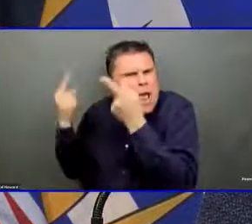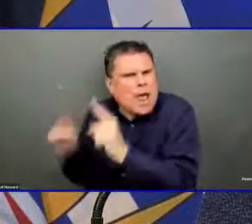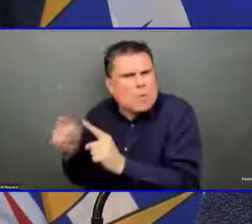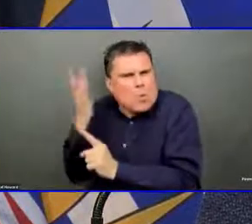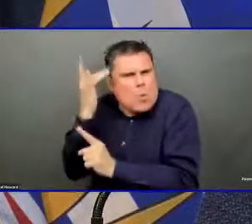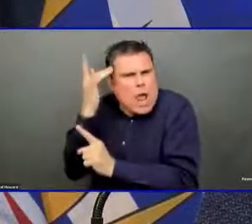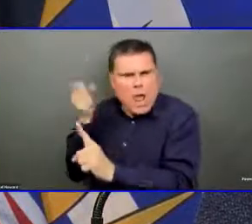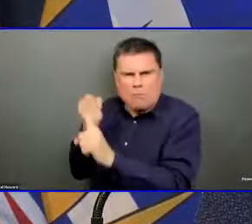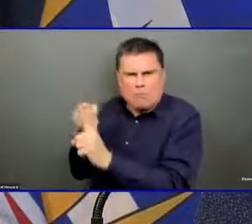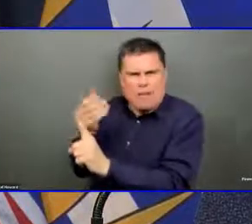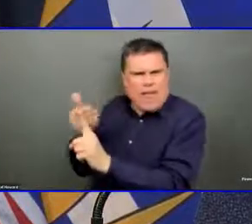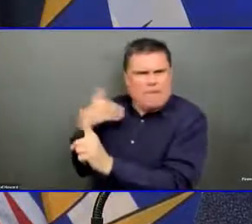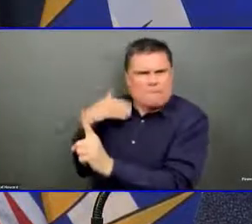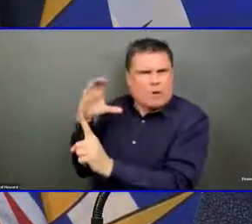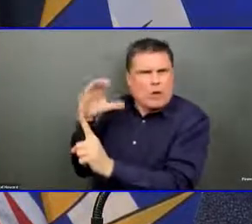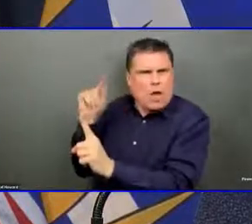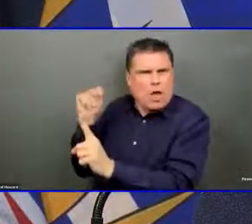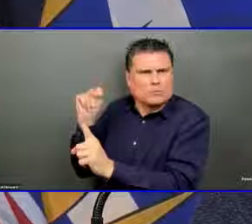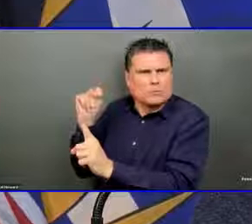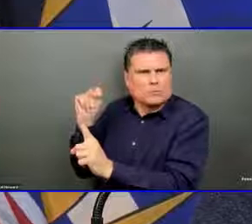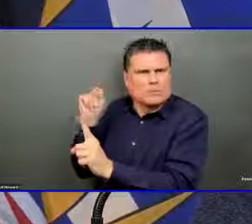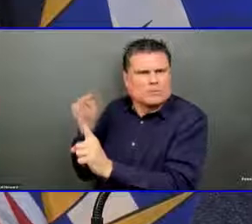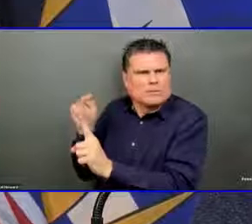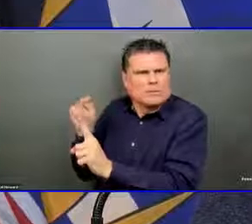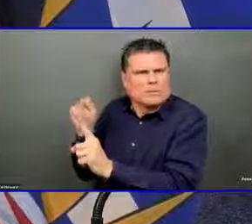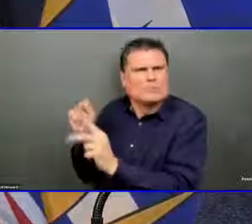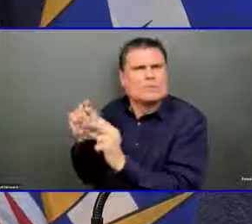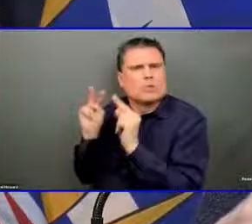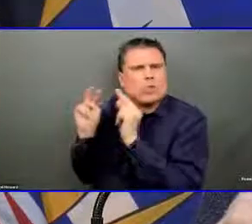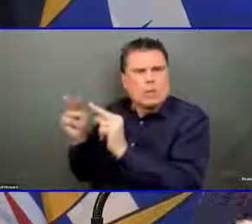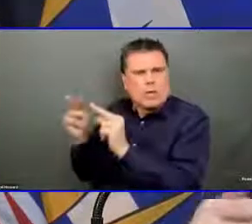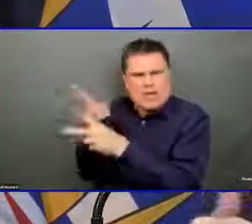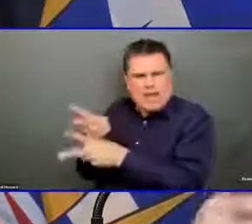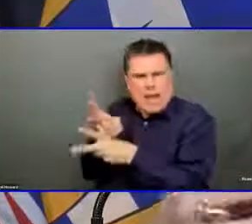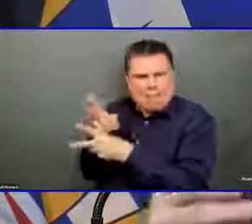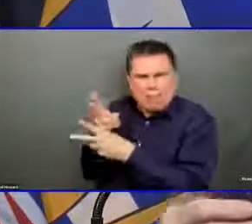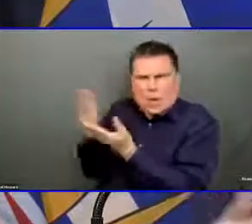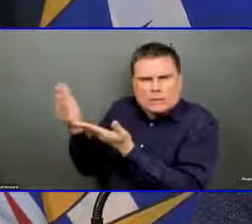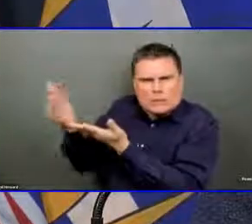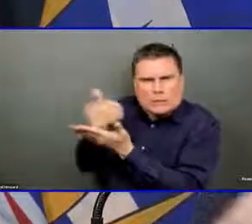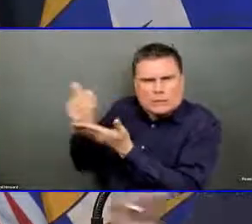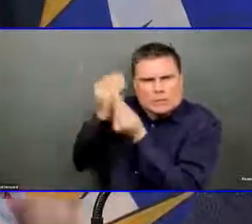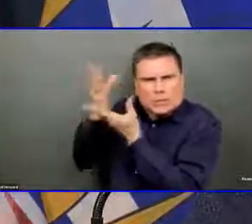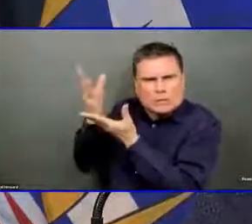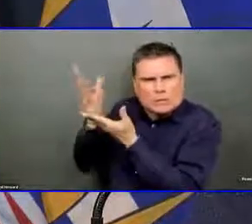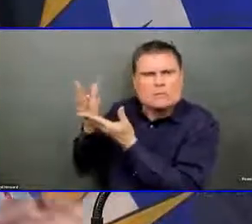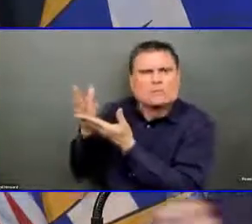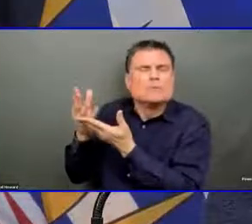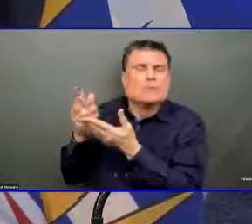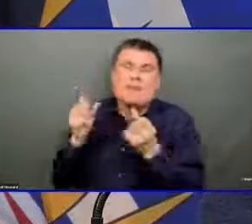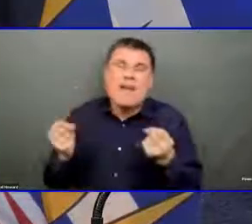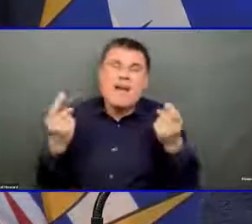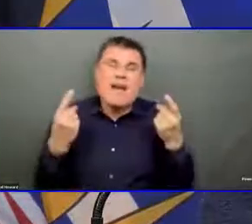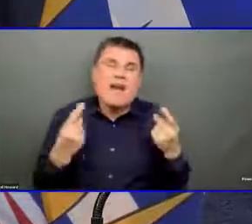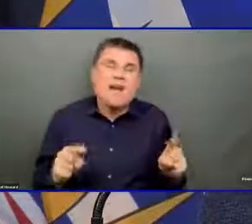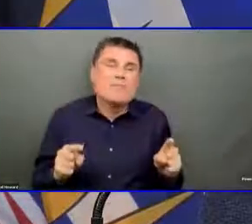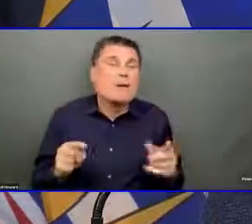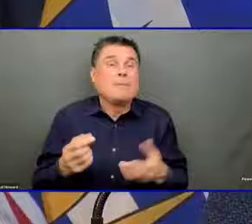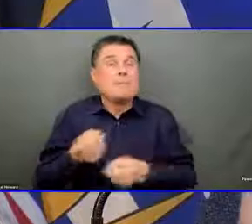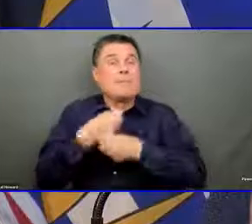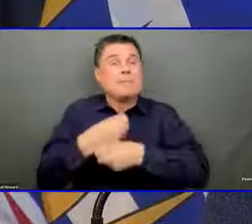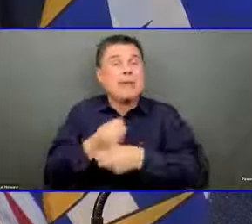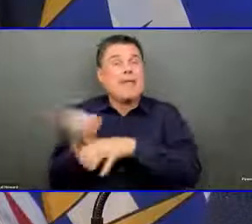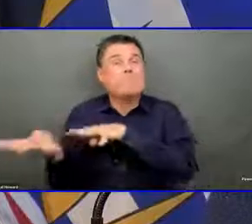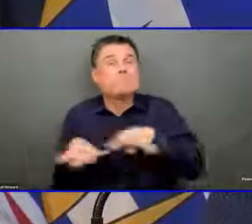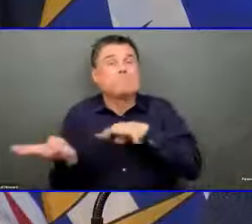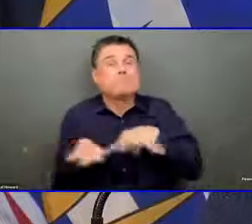very carefully. It is something that is not unexpected when a new product, a new vaccine is used in large numbers of people.